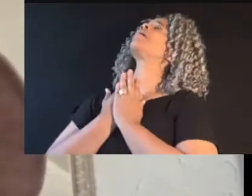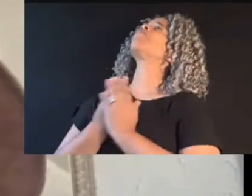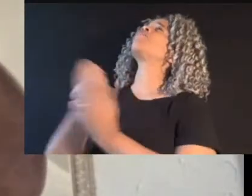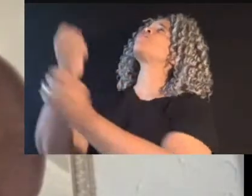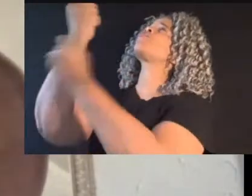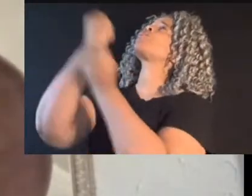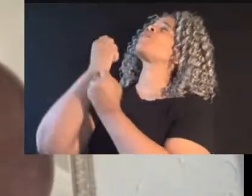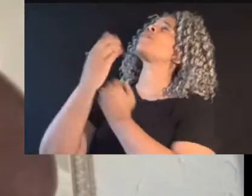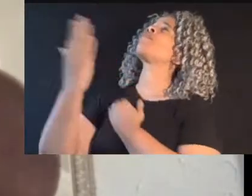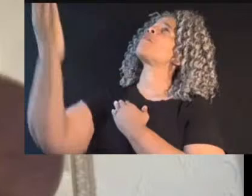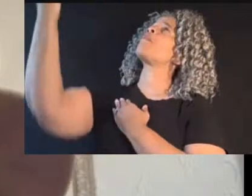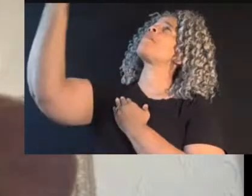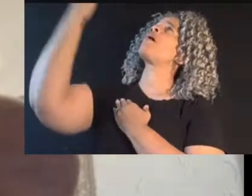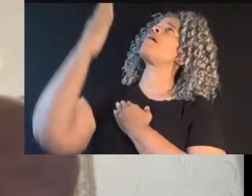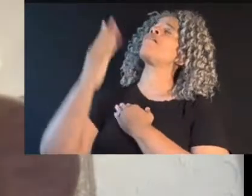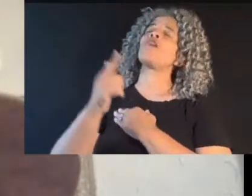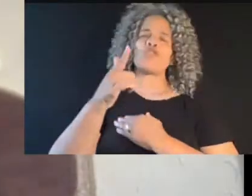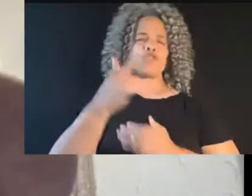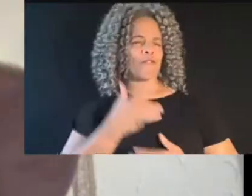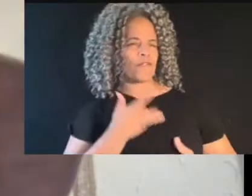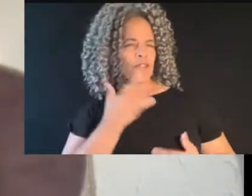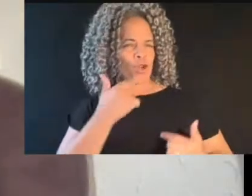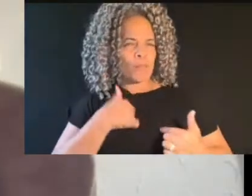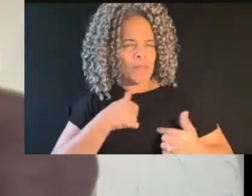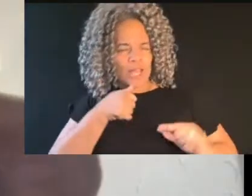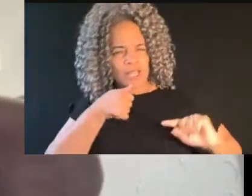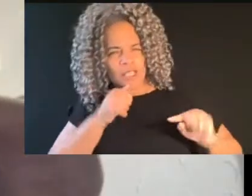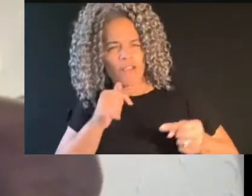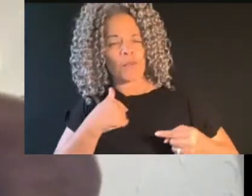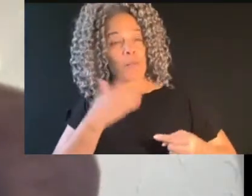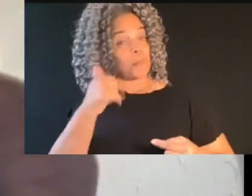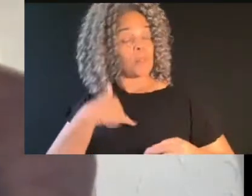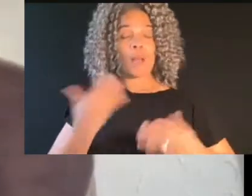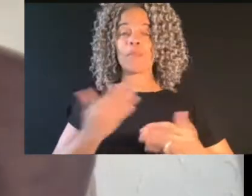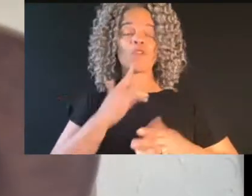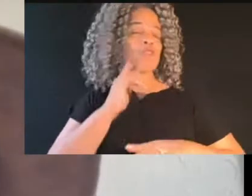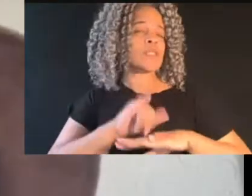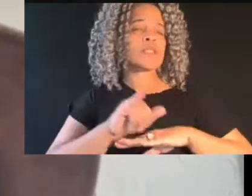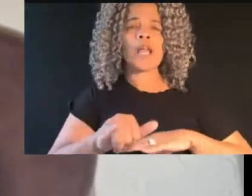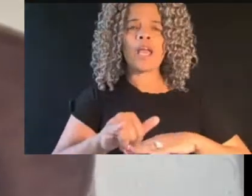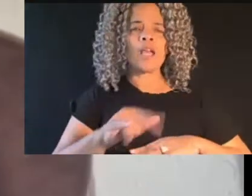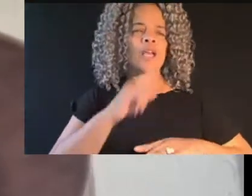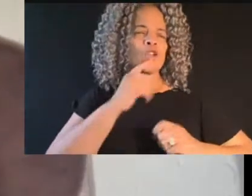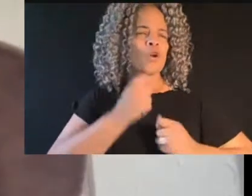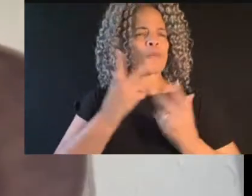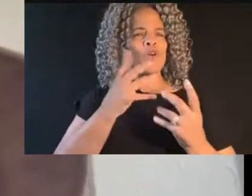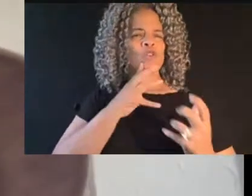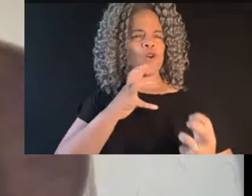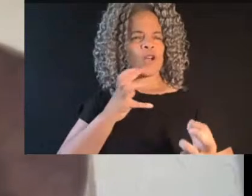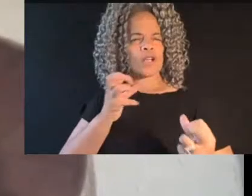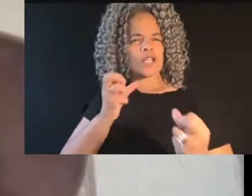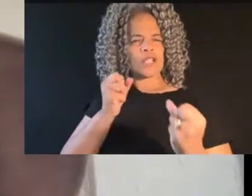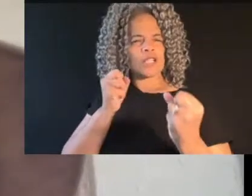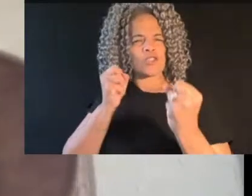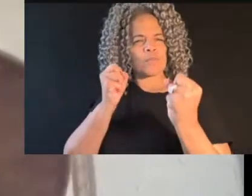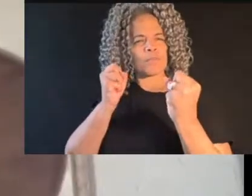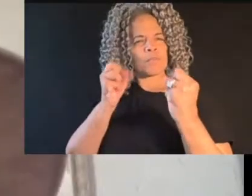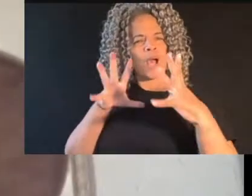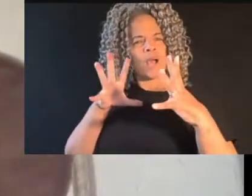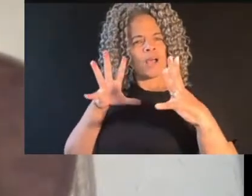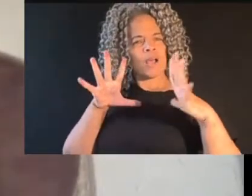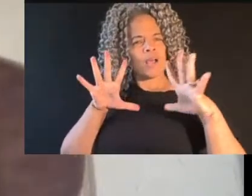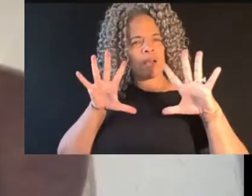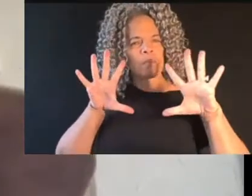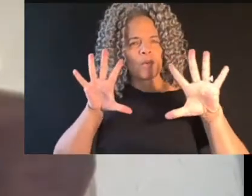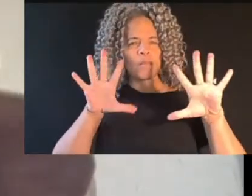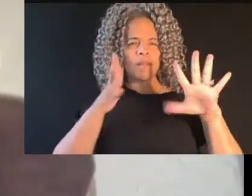You'll feel me and suffer me, because I'm here to stay, to blow your clenched palm open, leave you dumb,